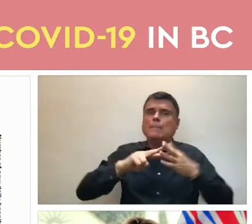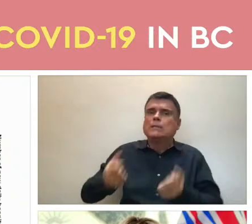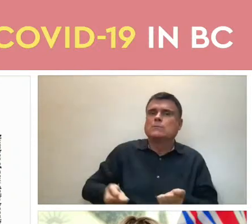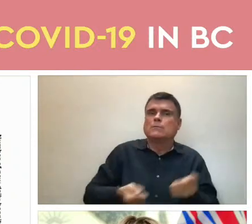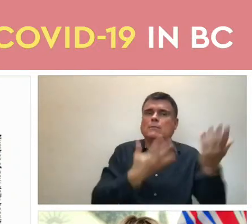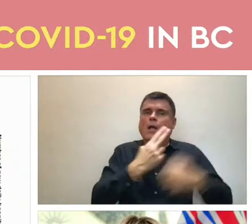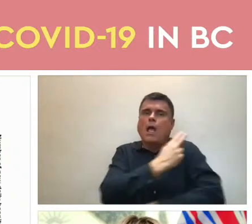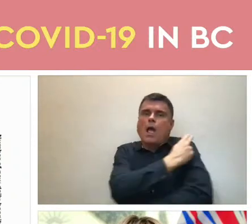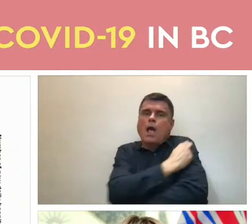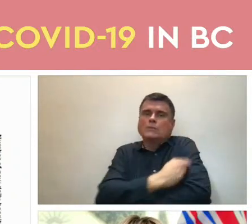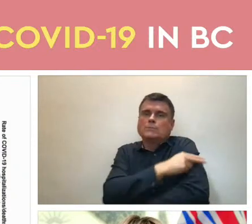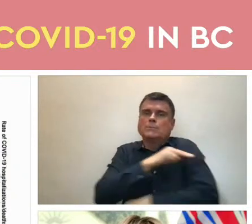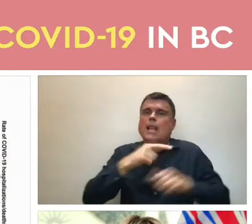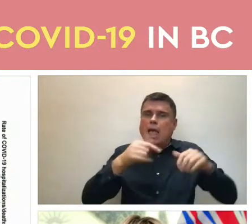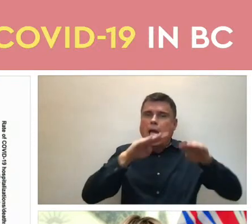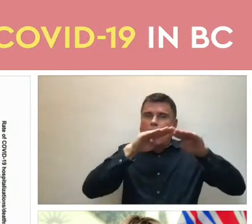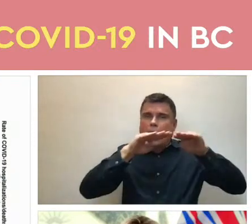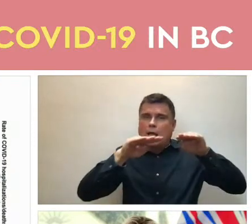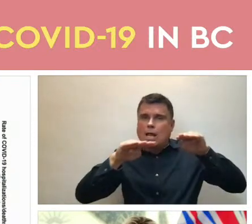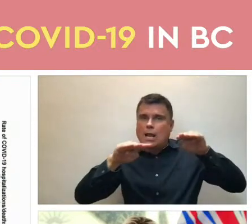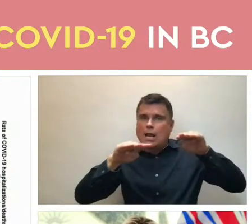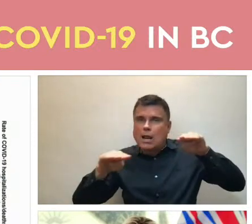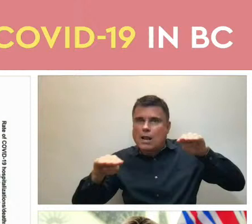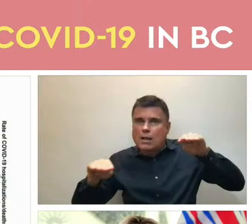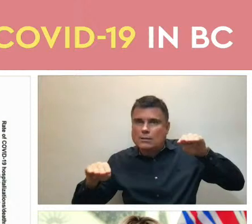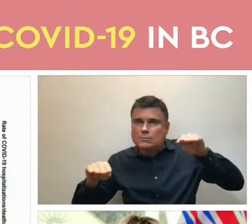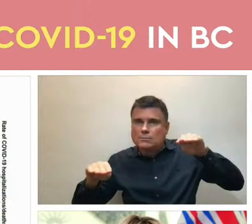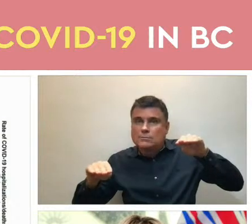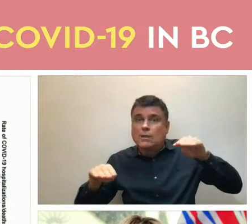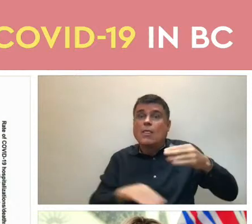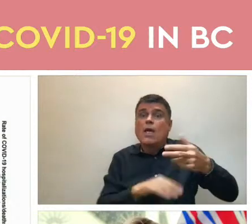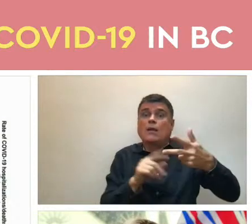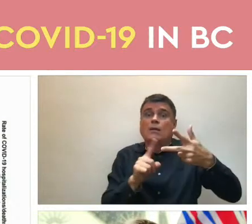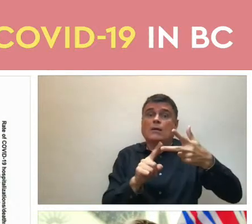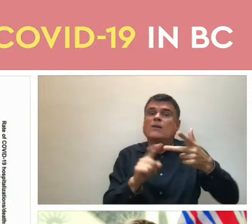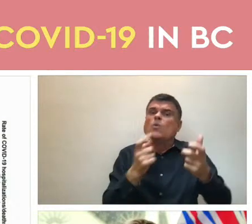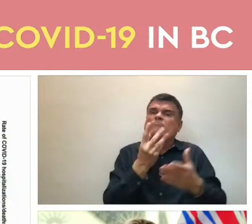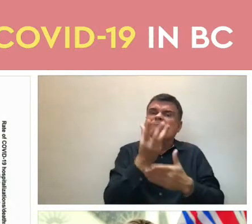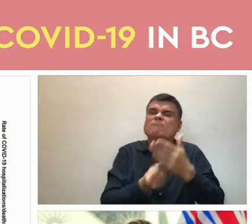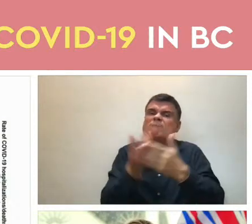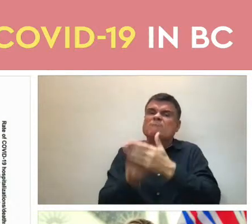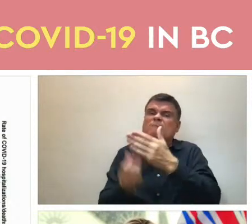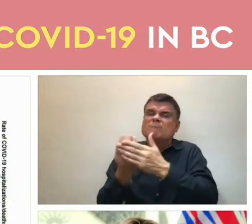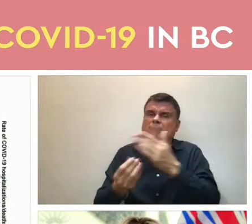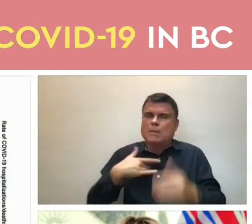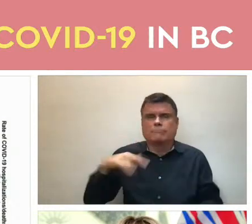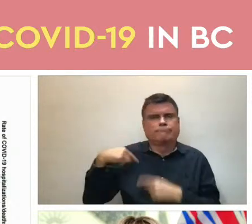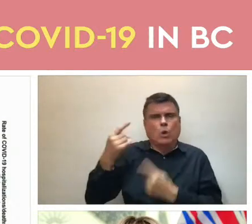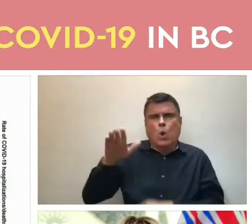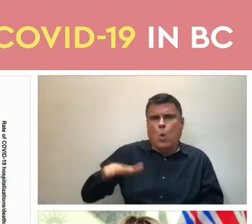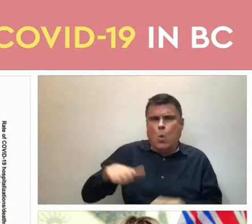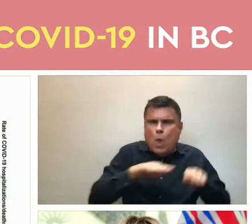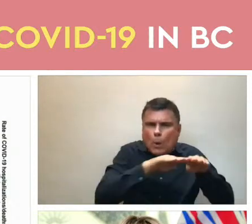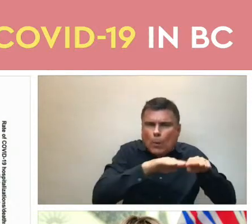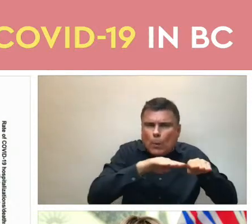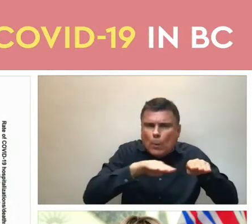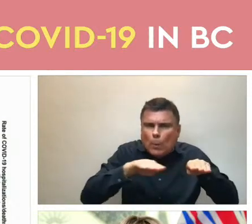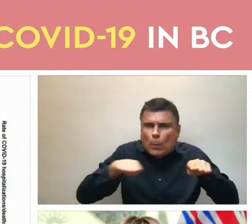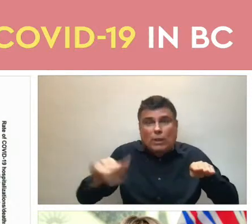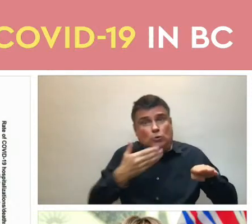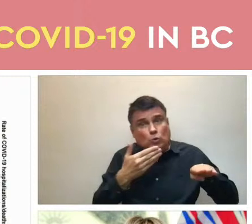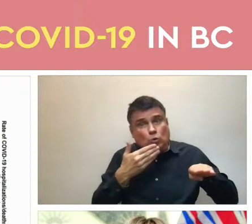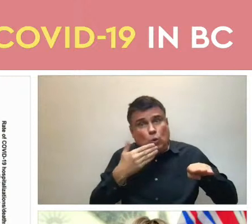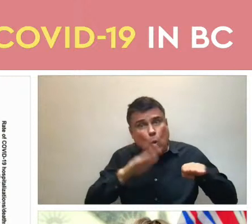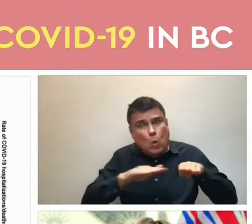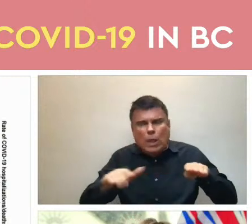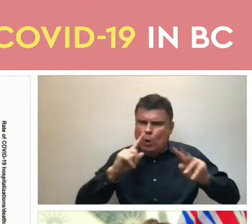And thankfully, we've had low rates of deaths across the entire pandemic. But if we break this down of where we're seeing cases,